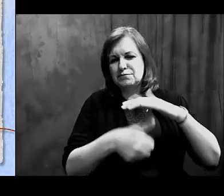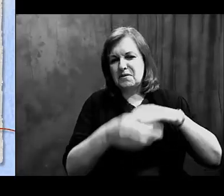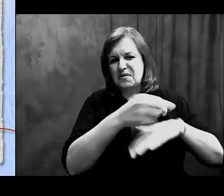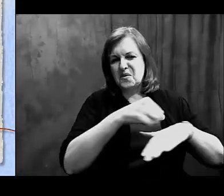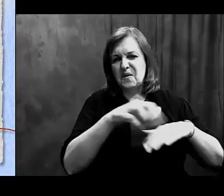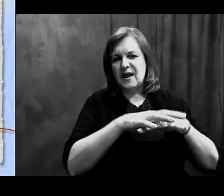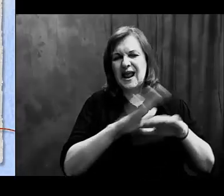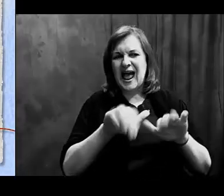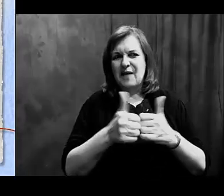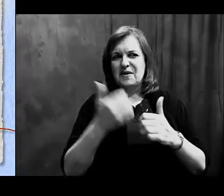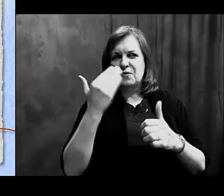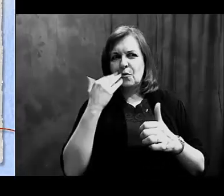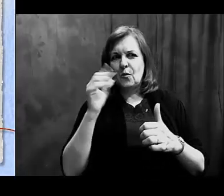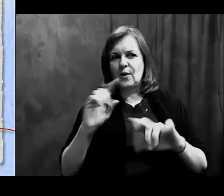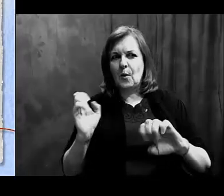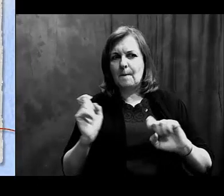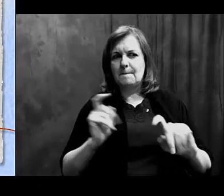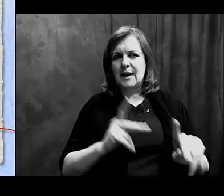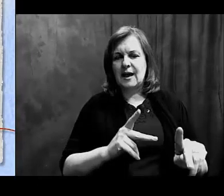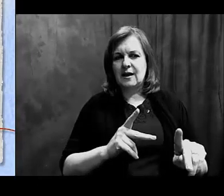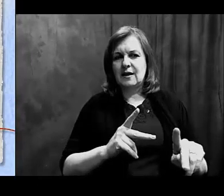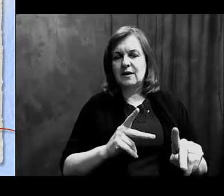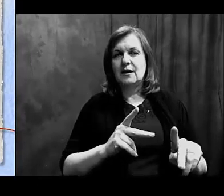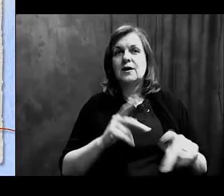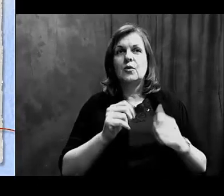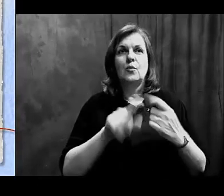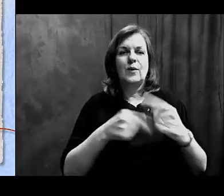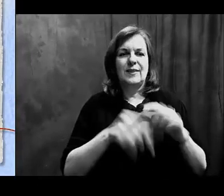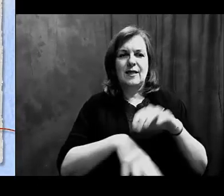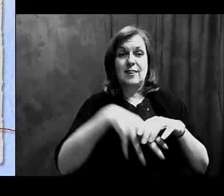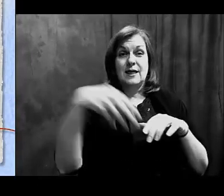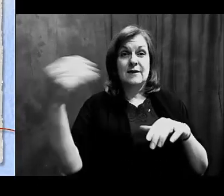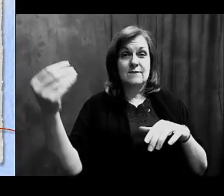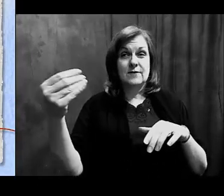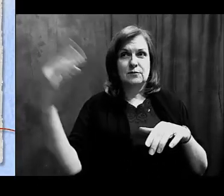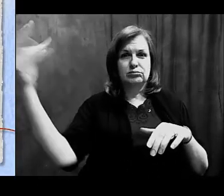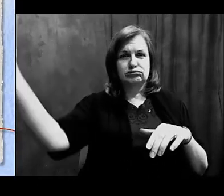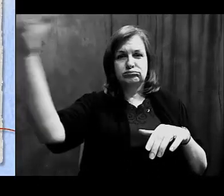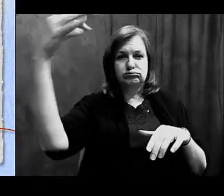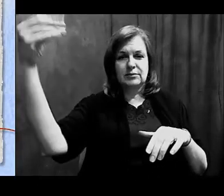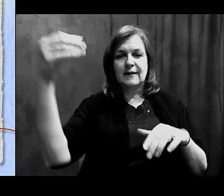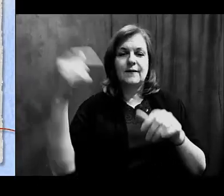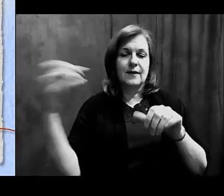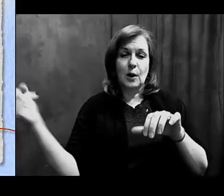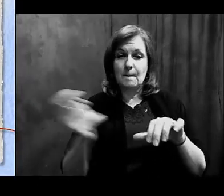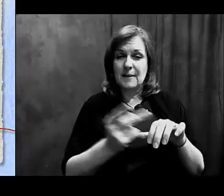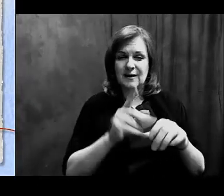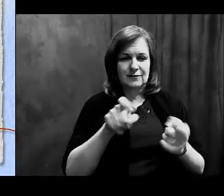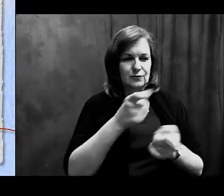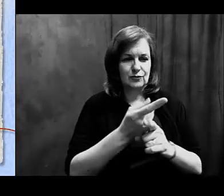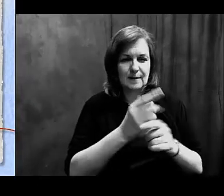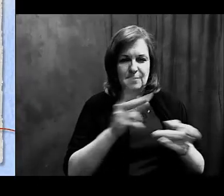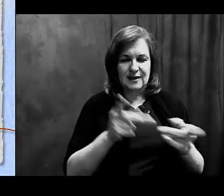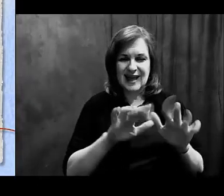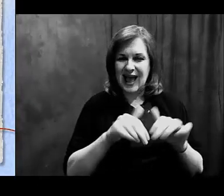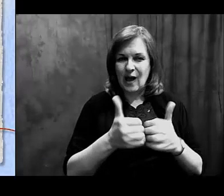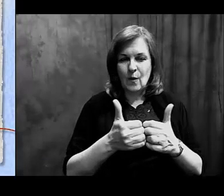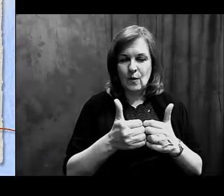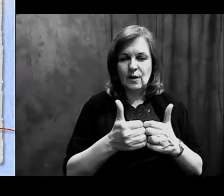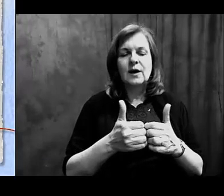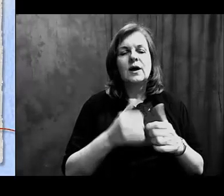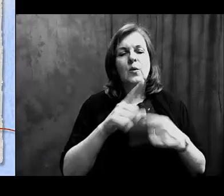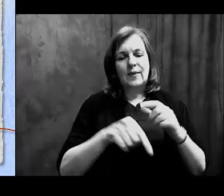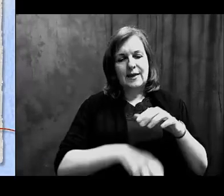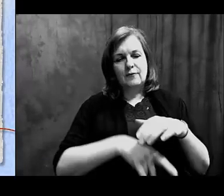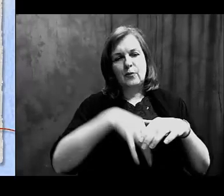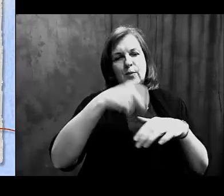So how do they find their way back to their nest after being out during the day? And the idea is they've